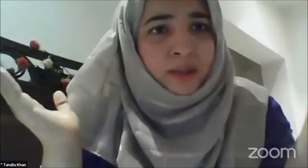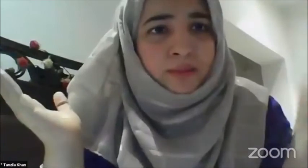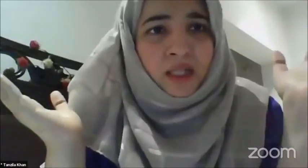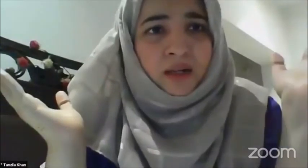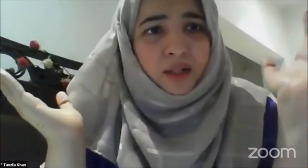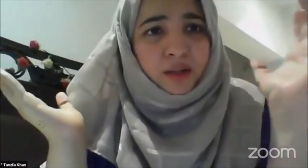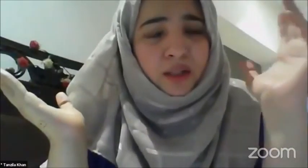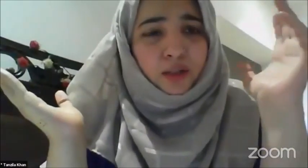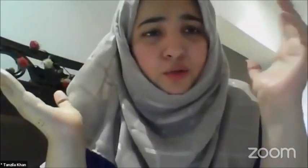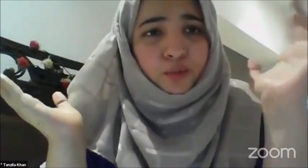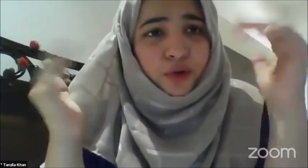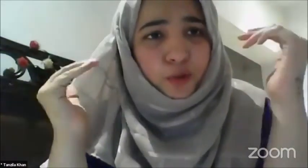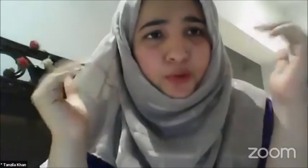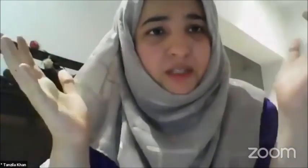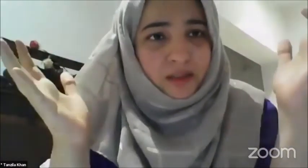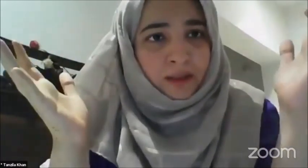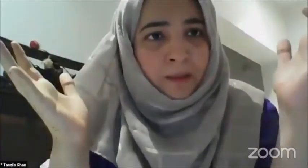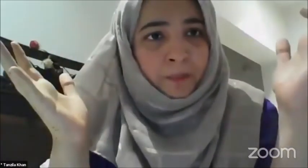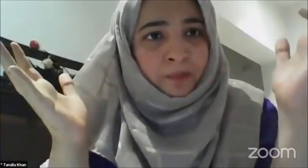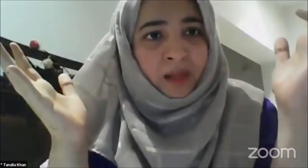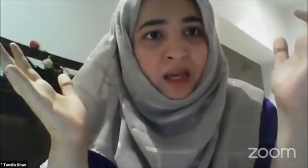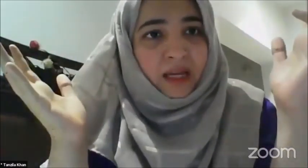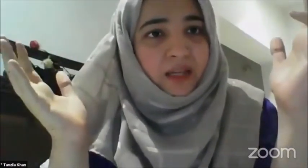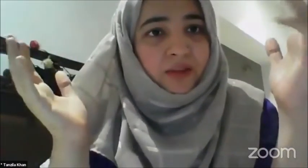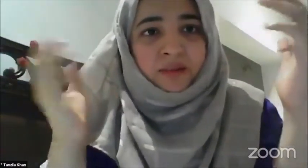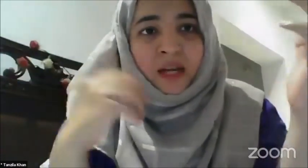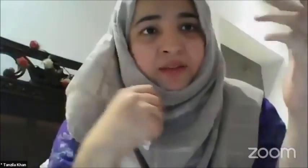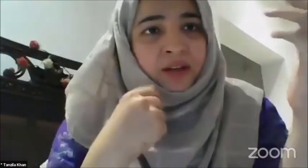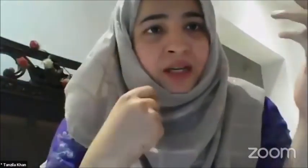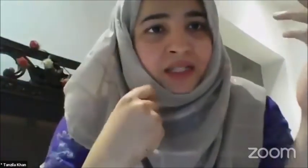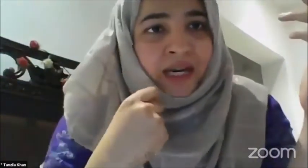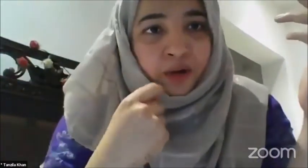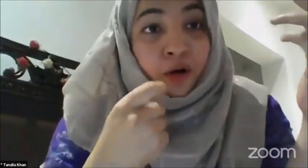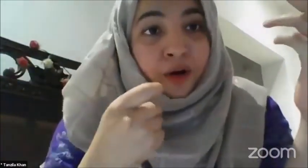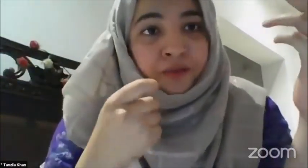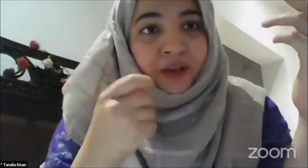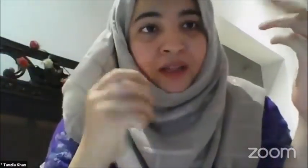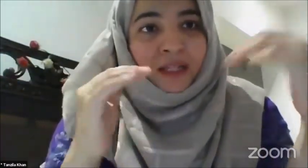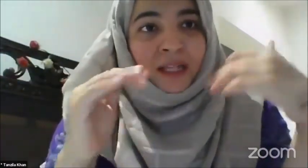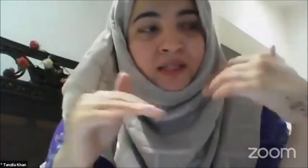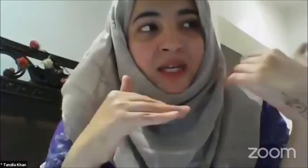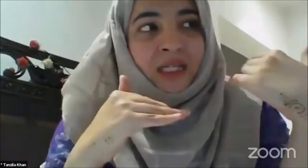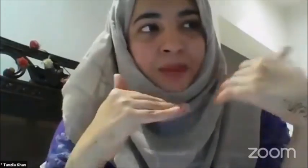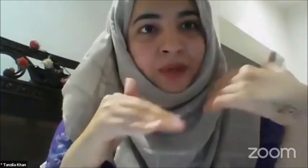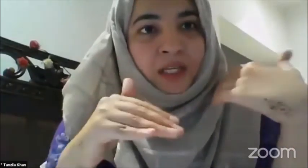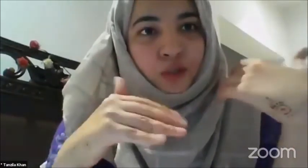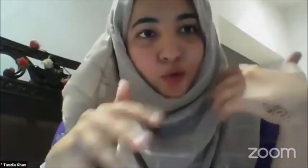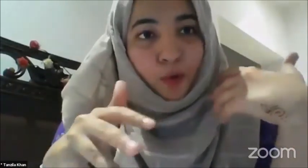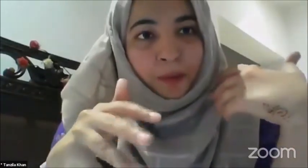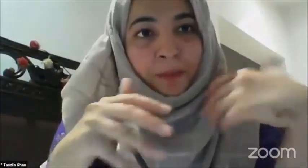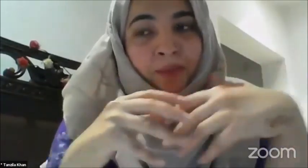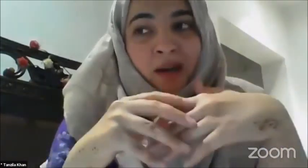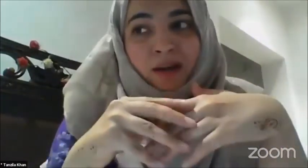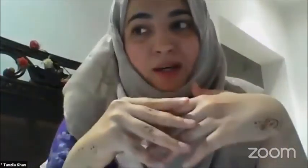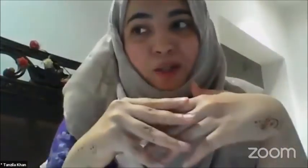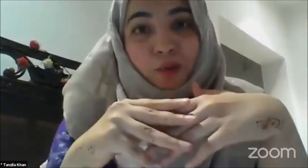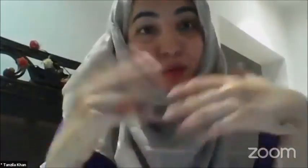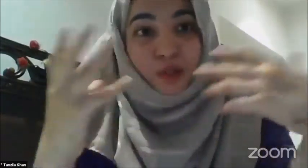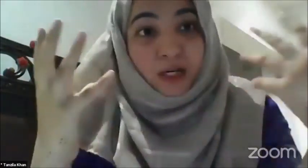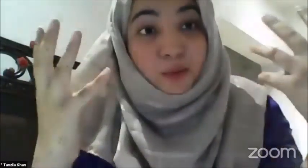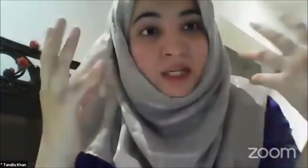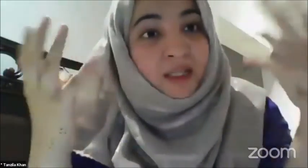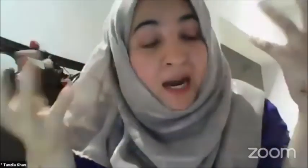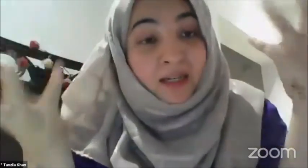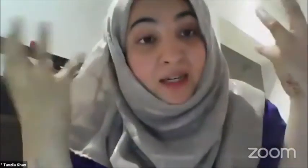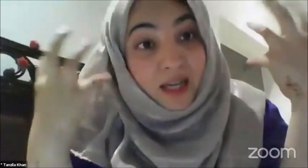lock themselves in the room for no reason. And even if they have like a slight cough, and I think that's a very slippery slope. You